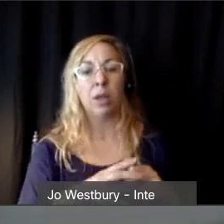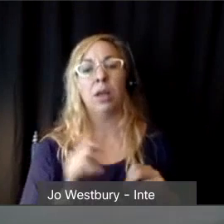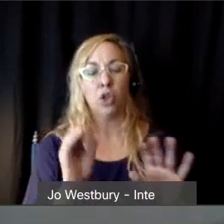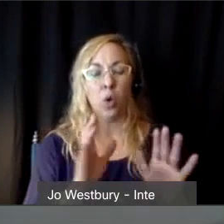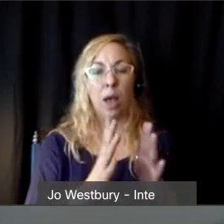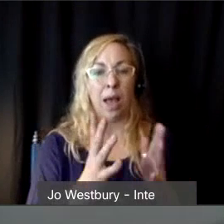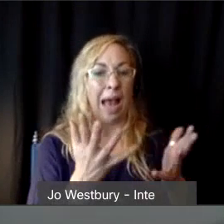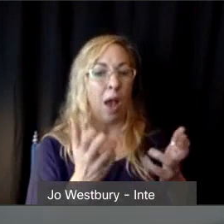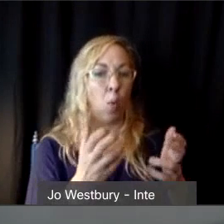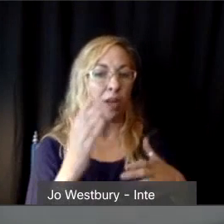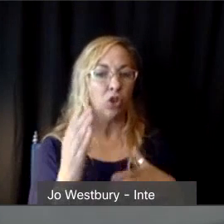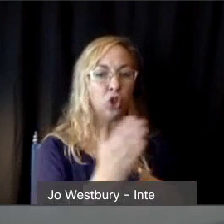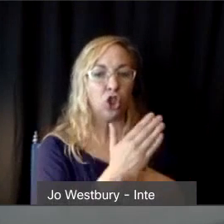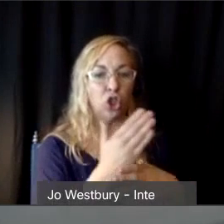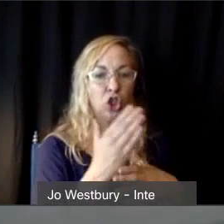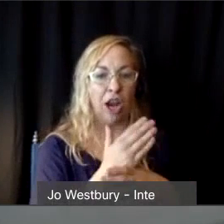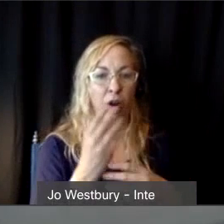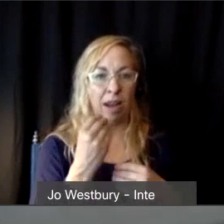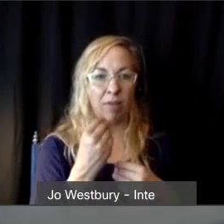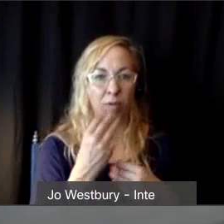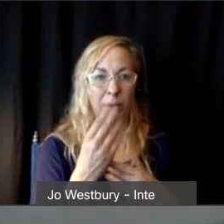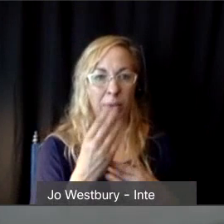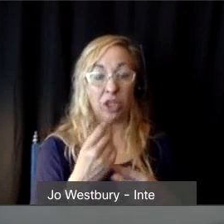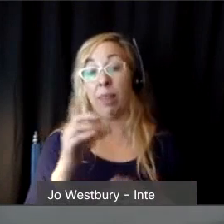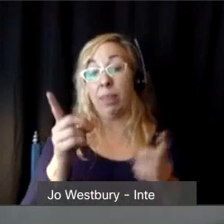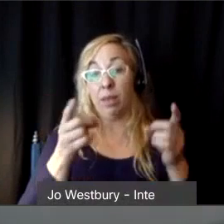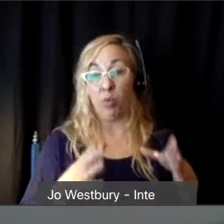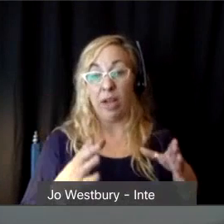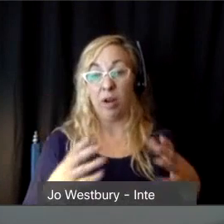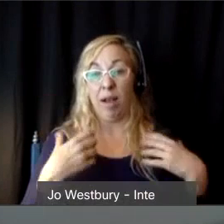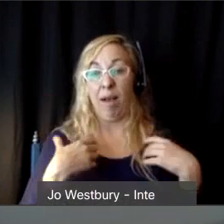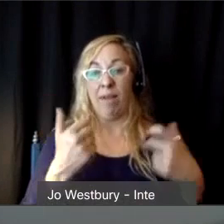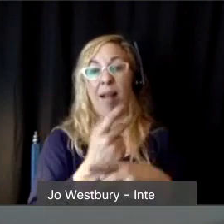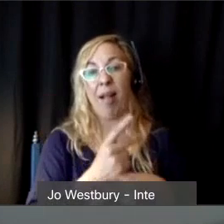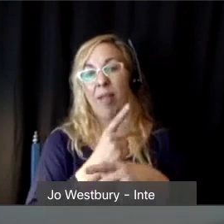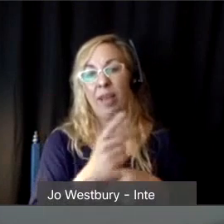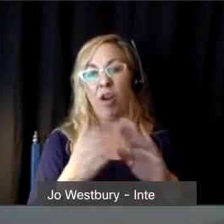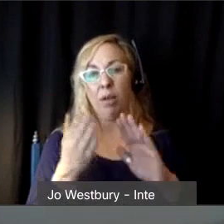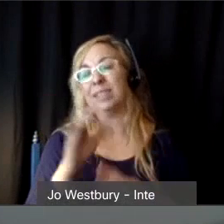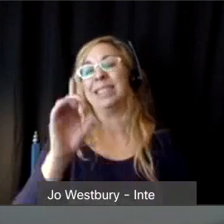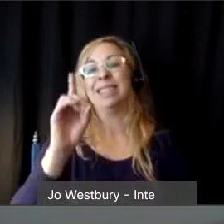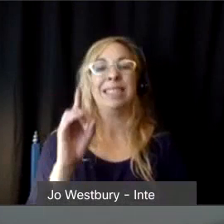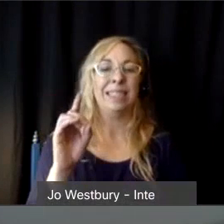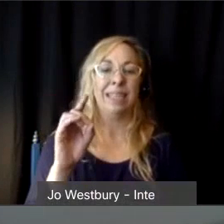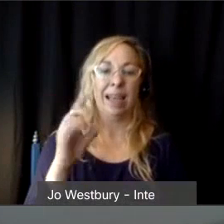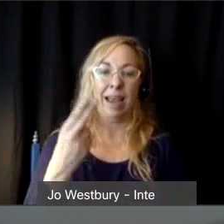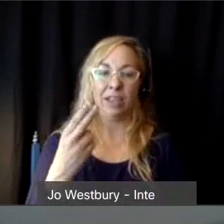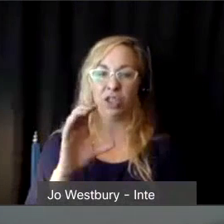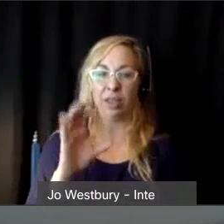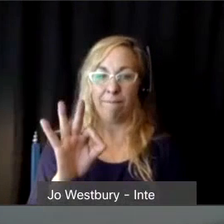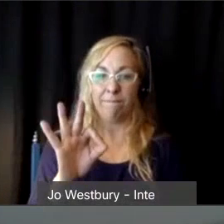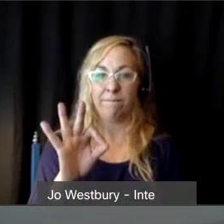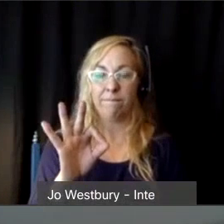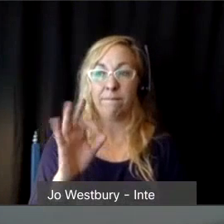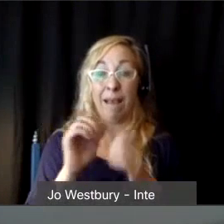So I just wanted to share some information that I received from the Director of the Healthcare Operations Administration, DHCF, on becoming